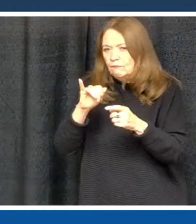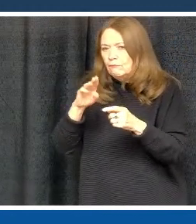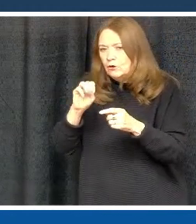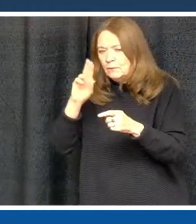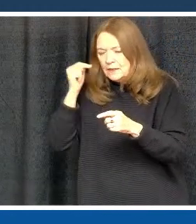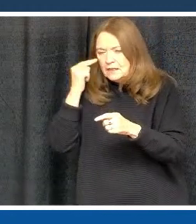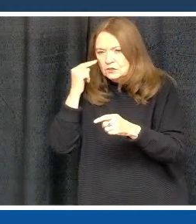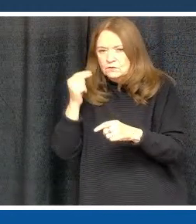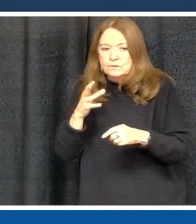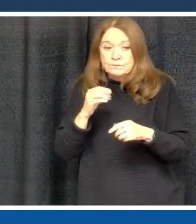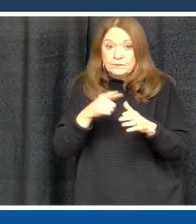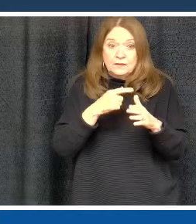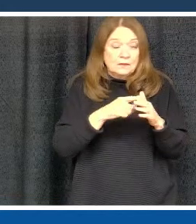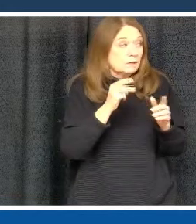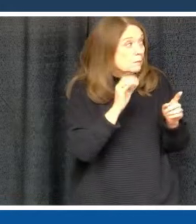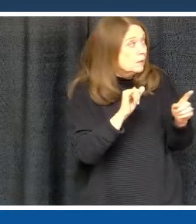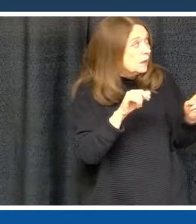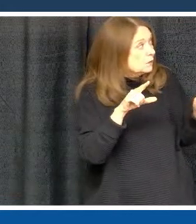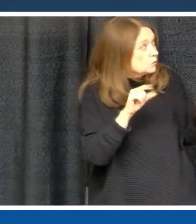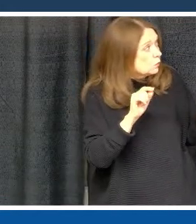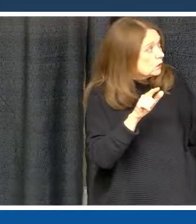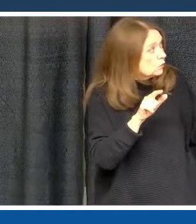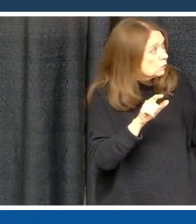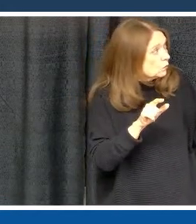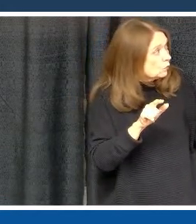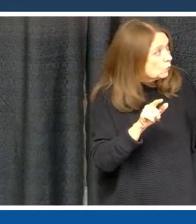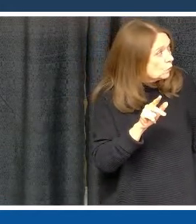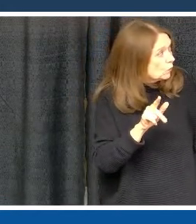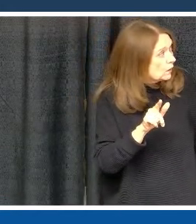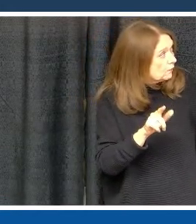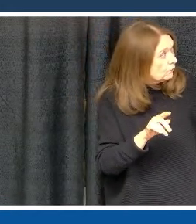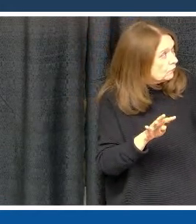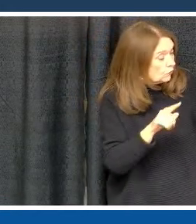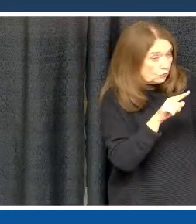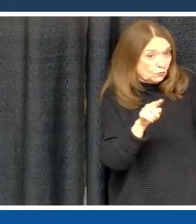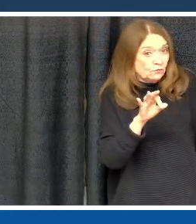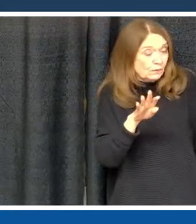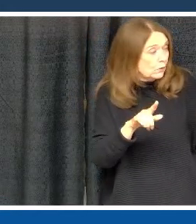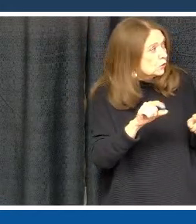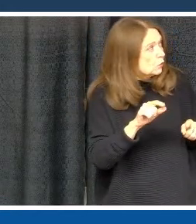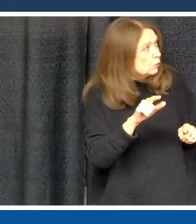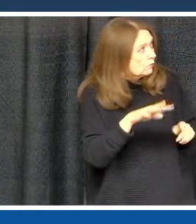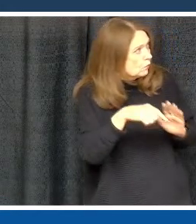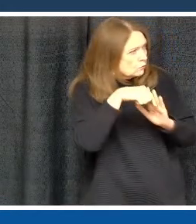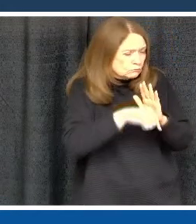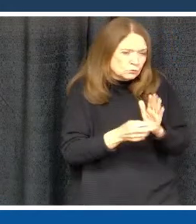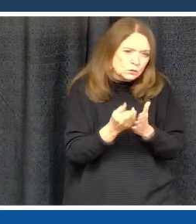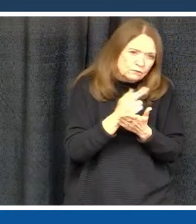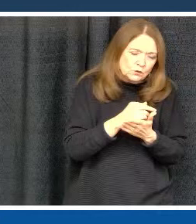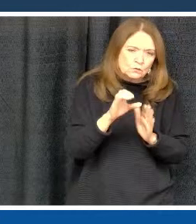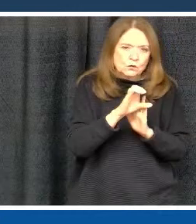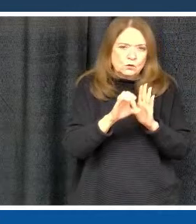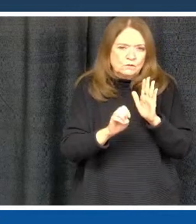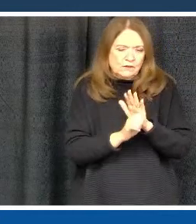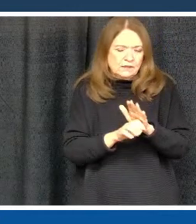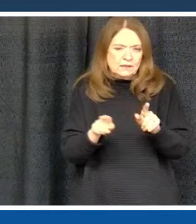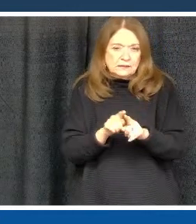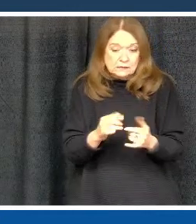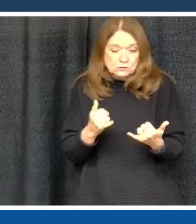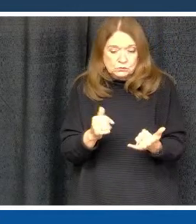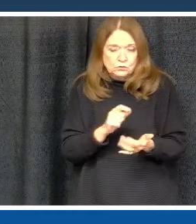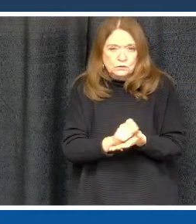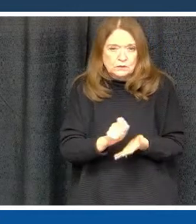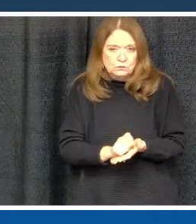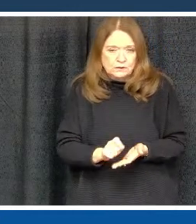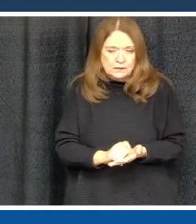through February of 2024 was an in-depth review of the Code of Ethics as it is currently